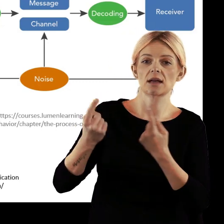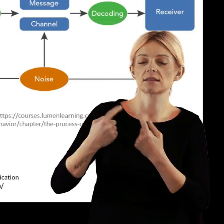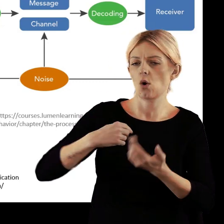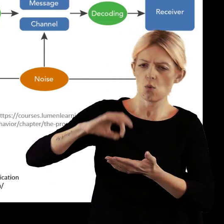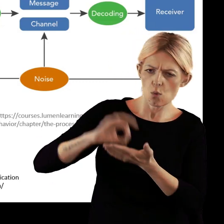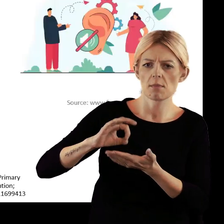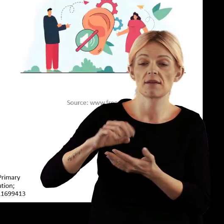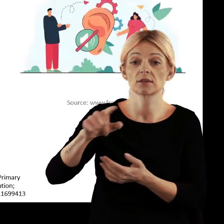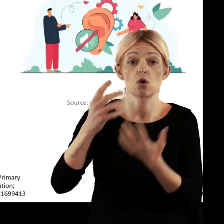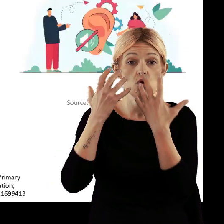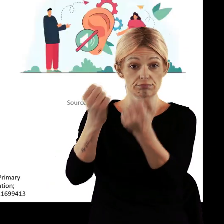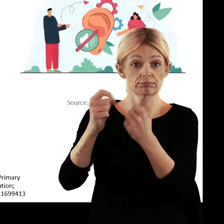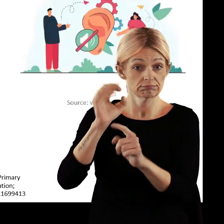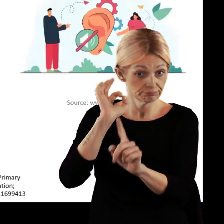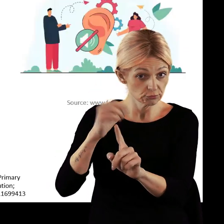communication.